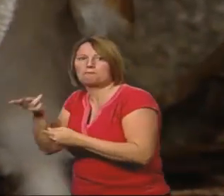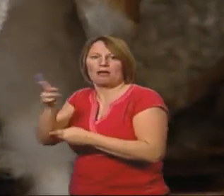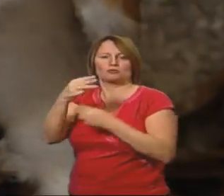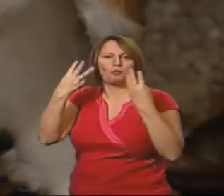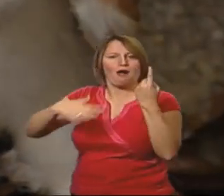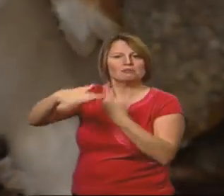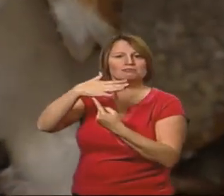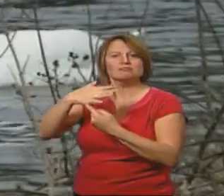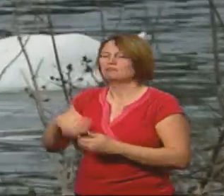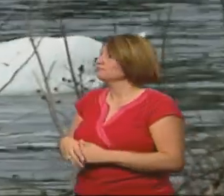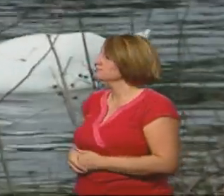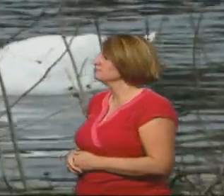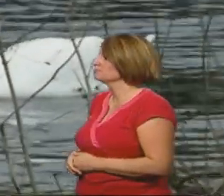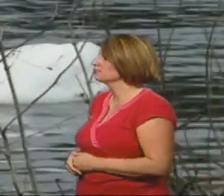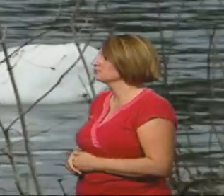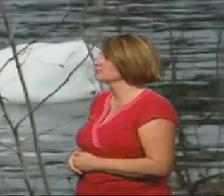wild.